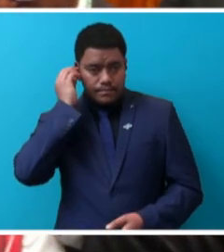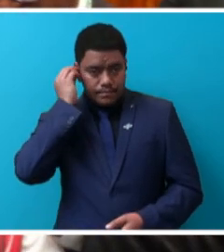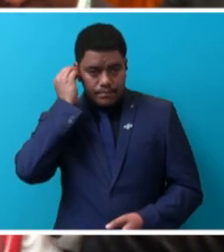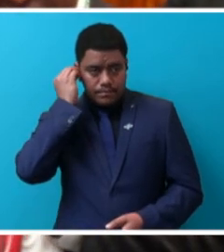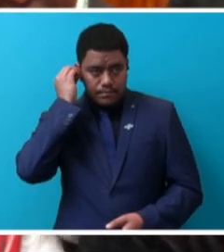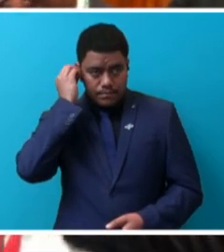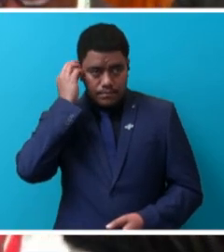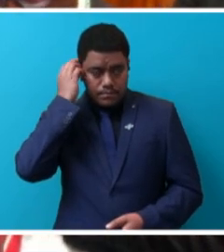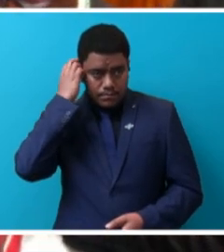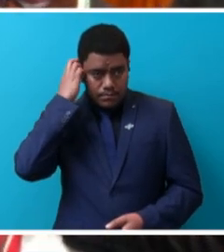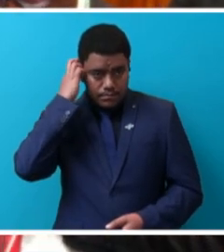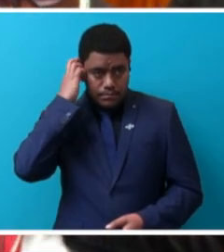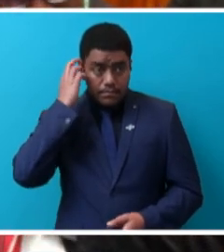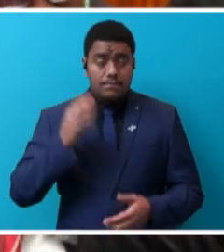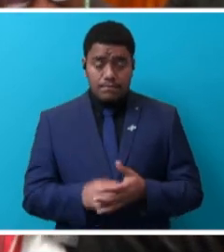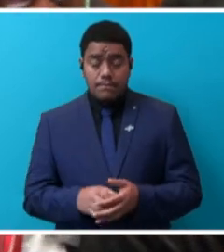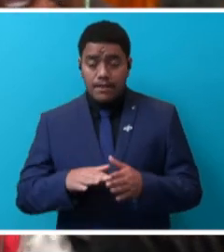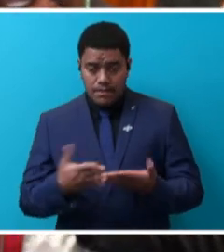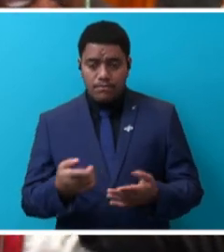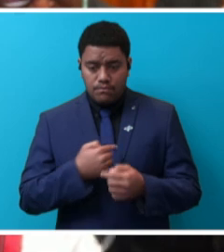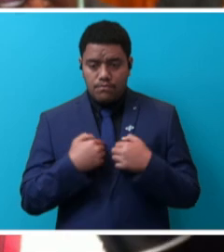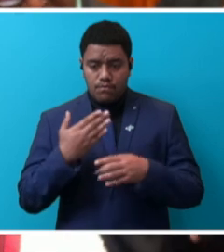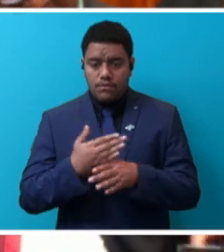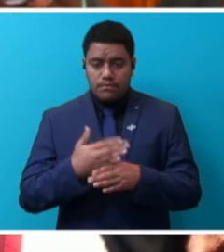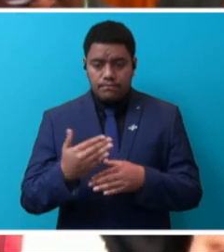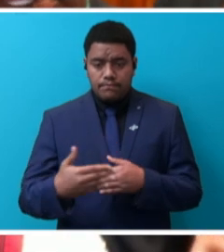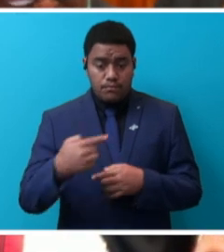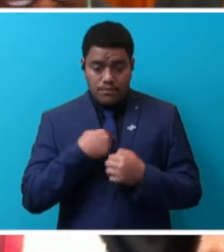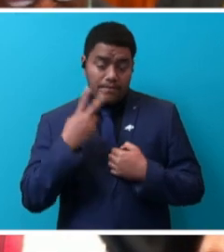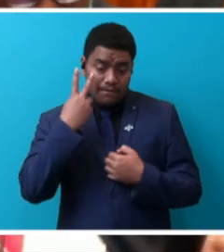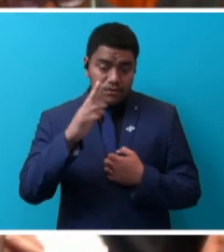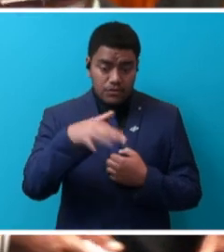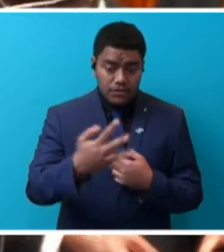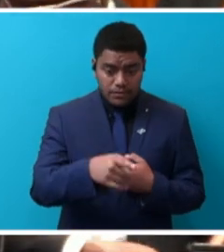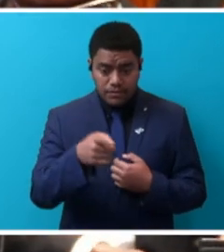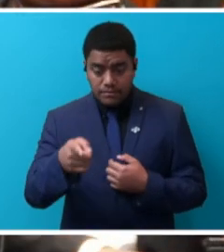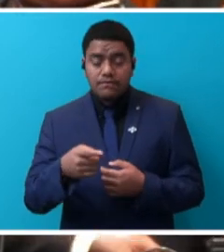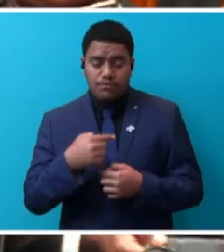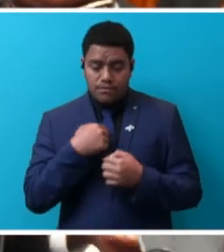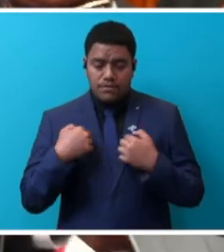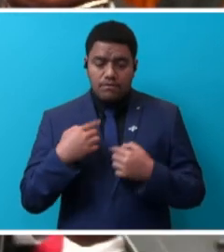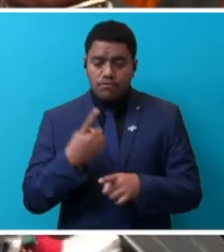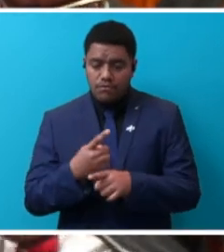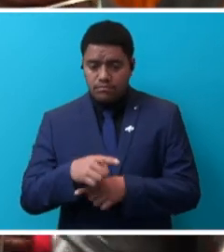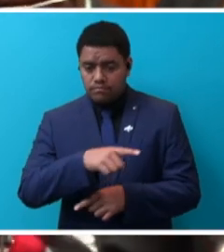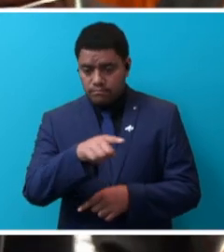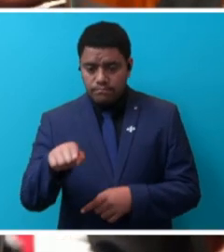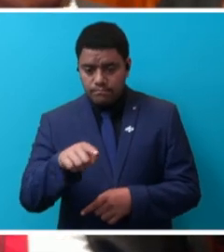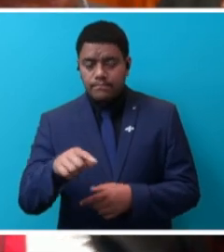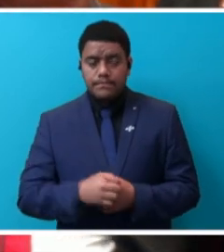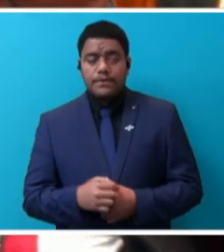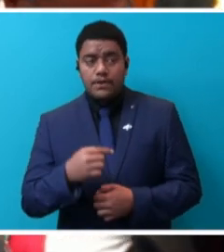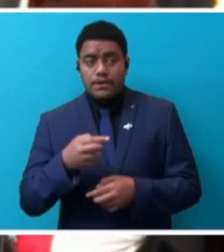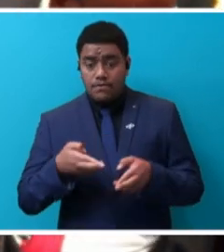indeed deteriorated. We had visited that area and spoken to some of the residents. The road